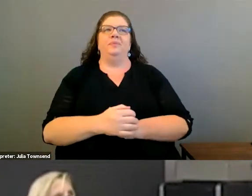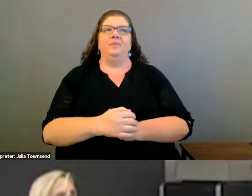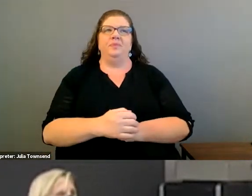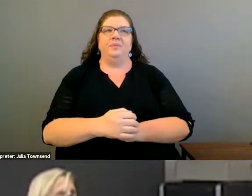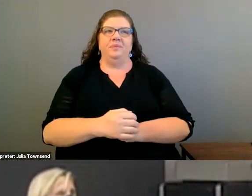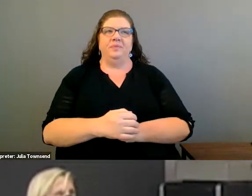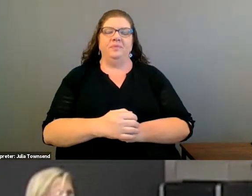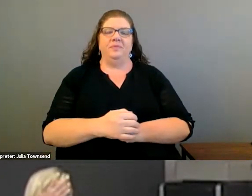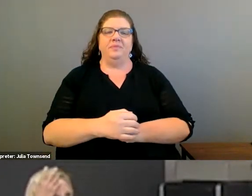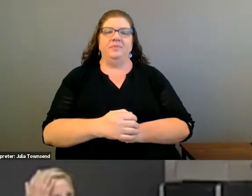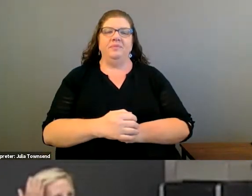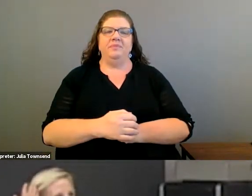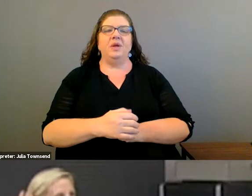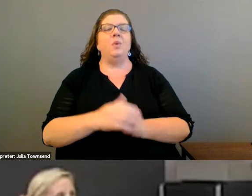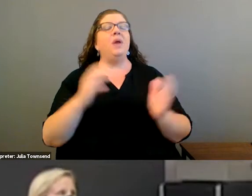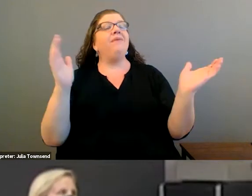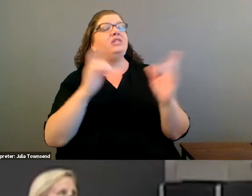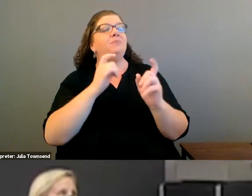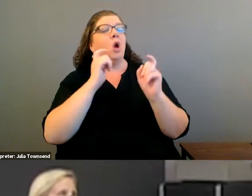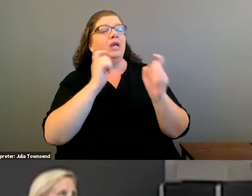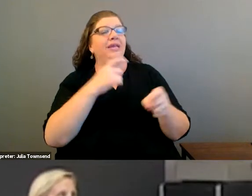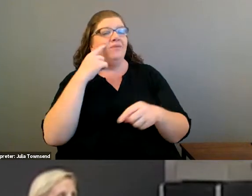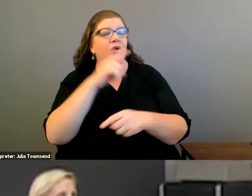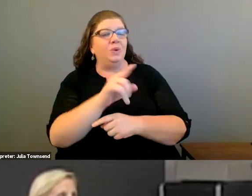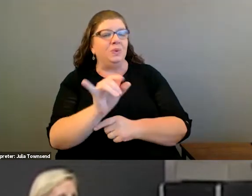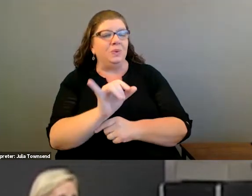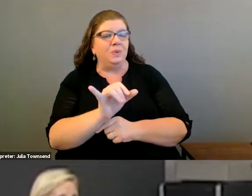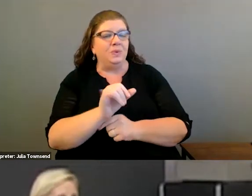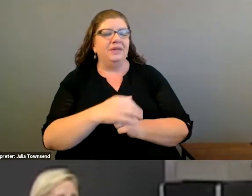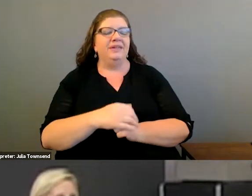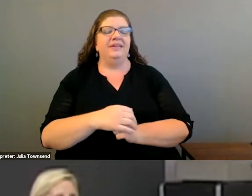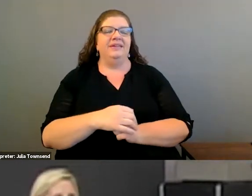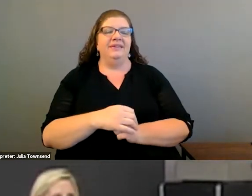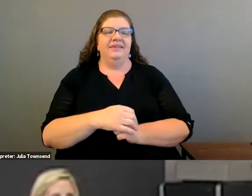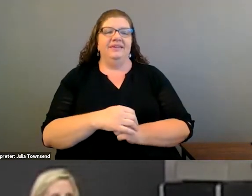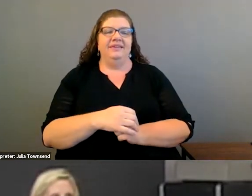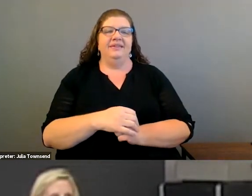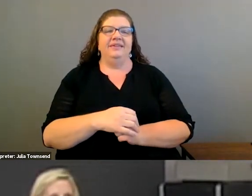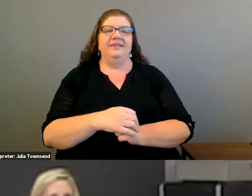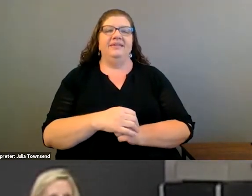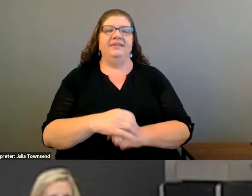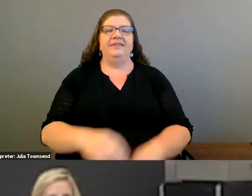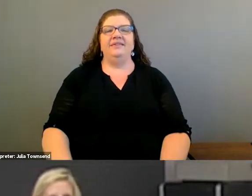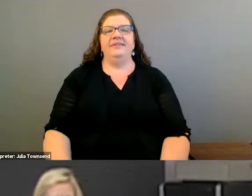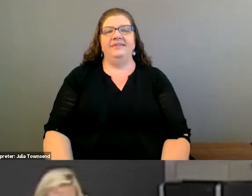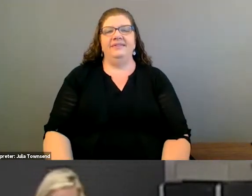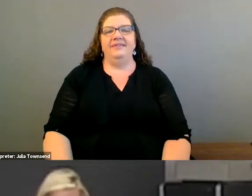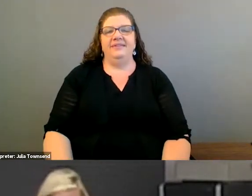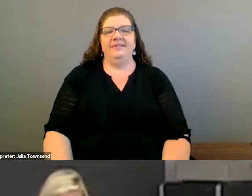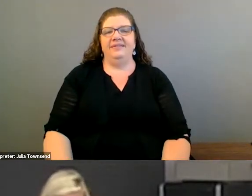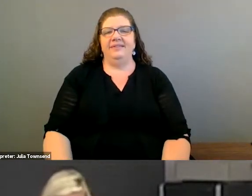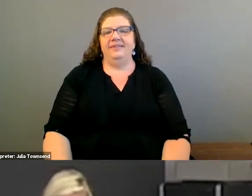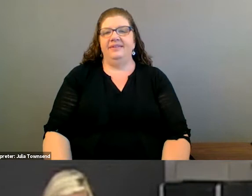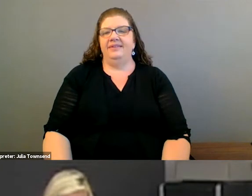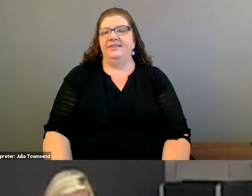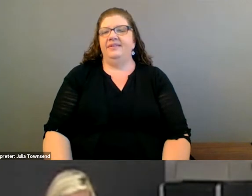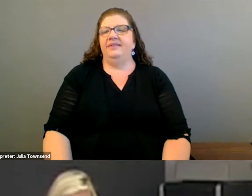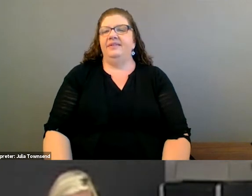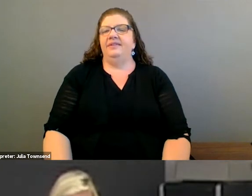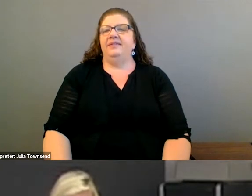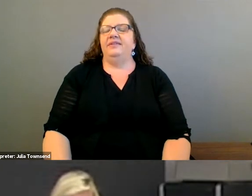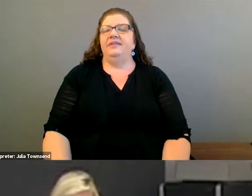We also have a small gift for you. I love work. Good. This is a way